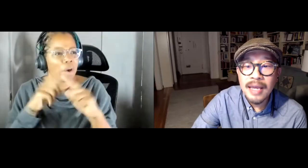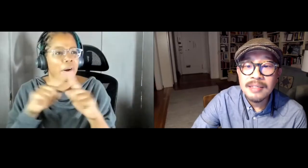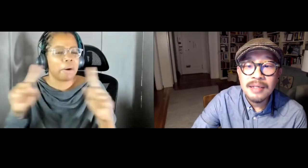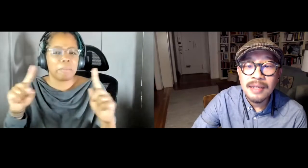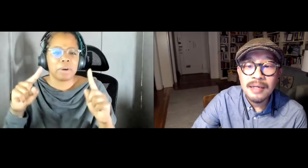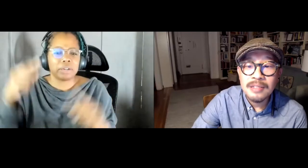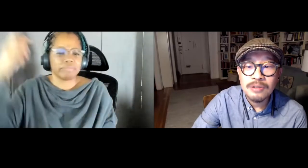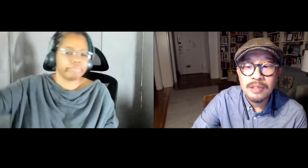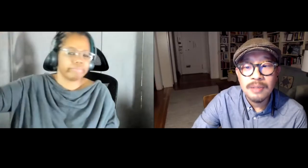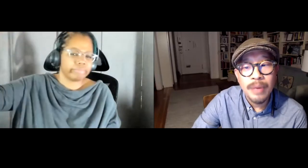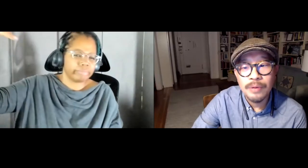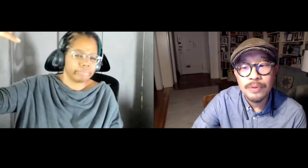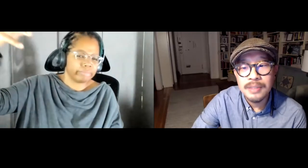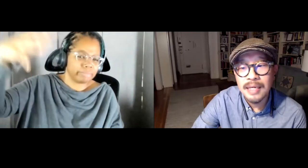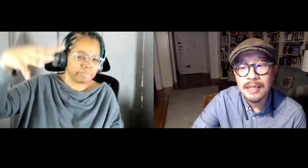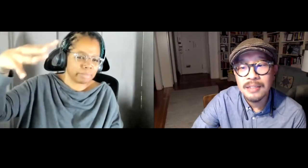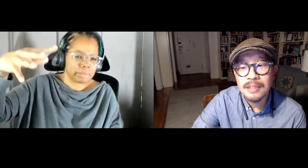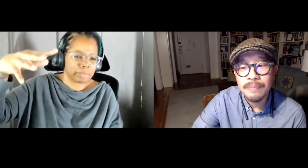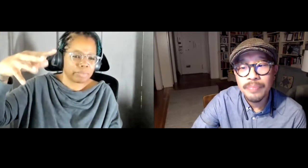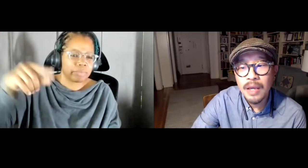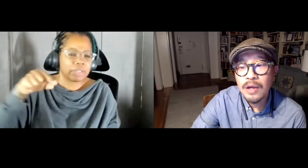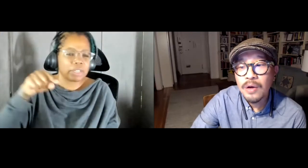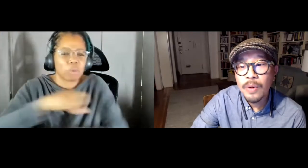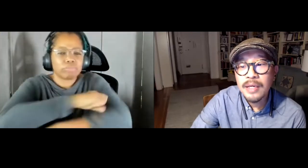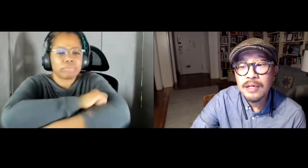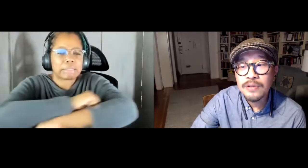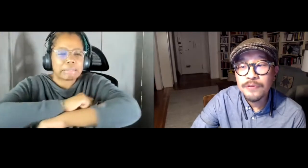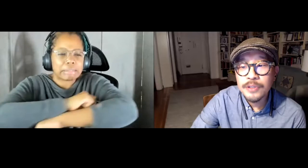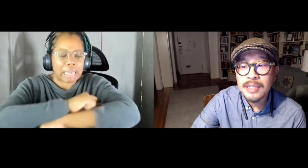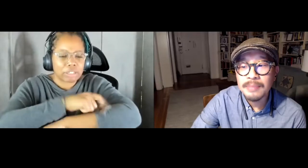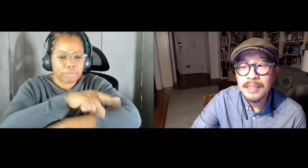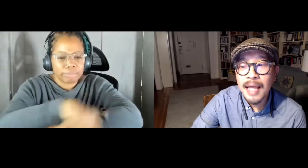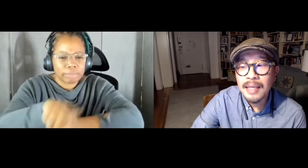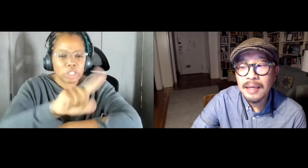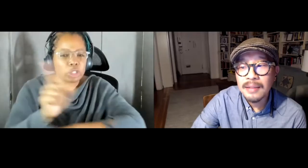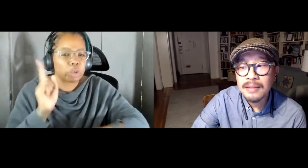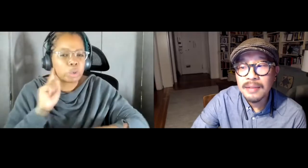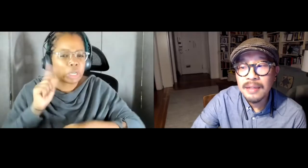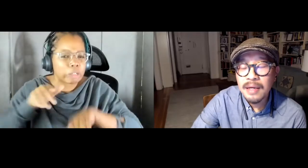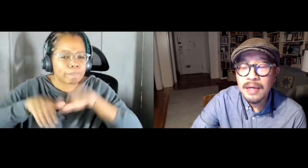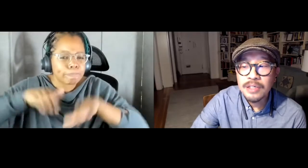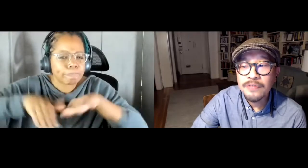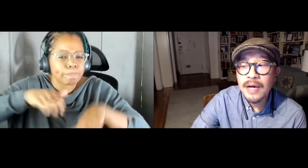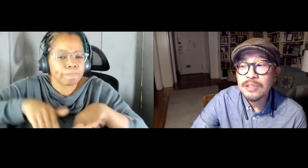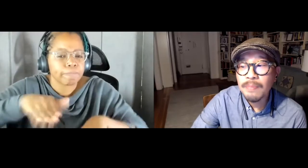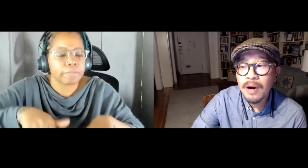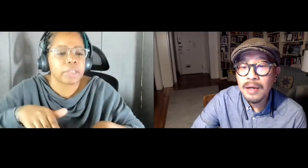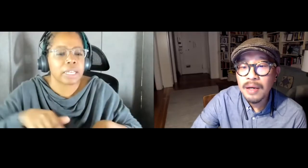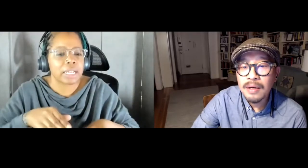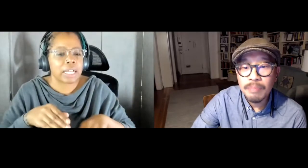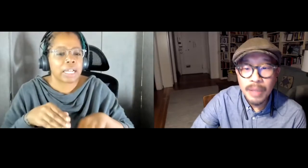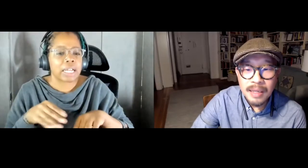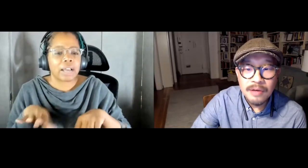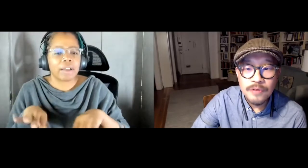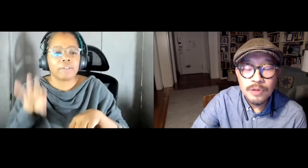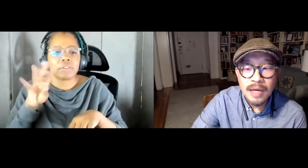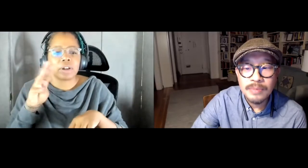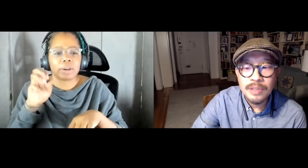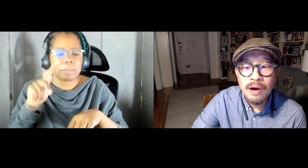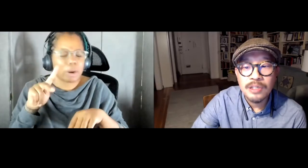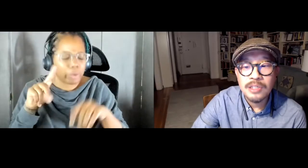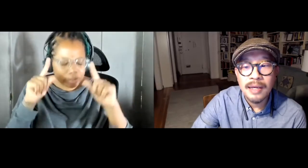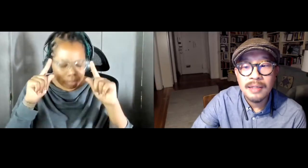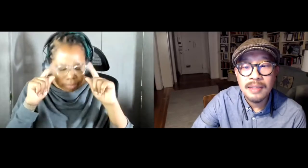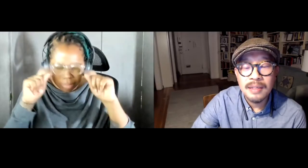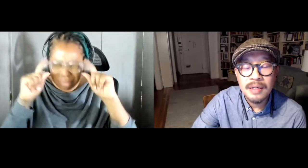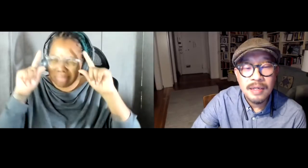shining on a hastily constructed pinewood stage. One hears footsteps clacking. She finds her mark, blinking a few times